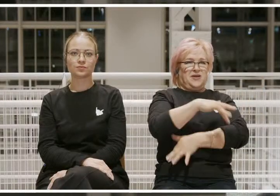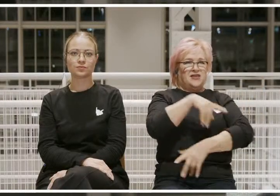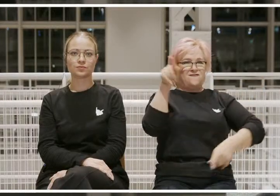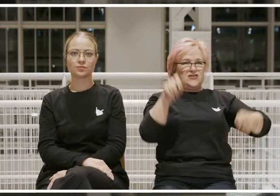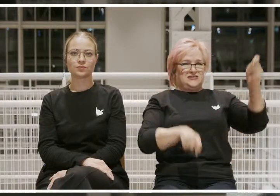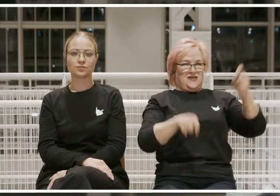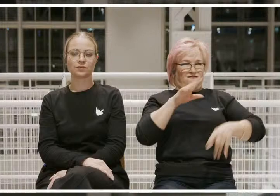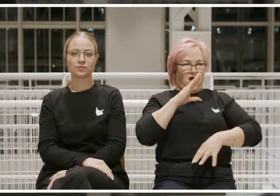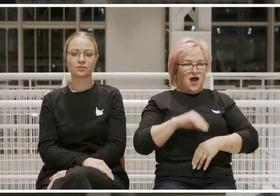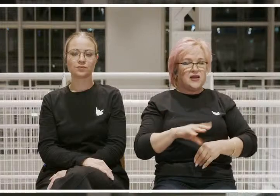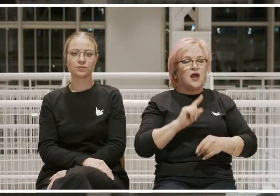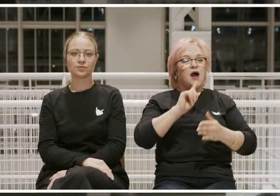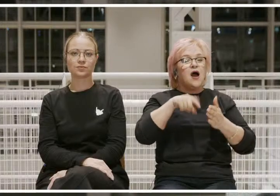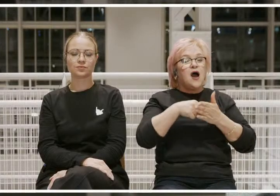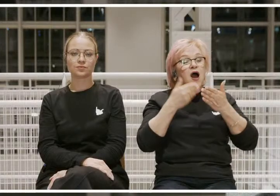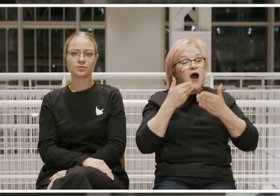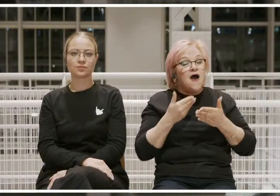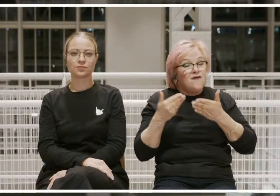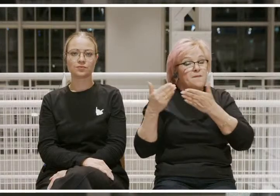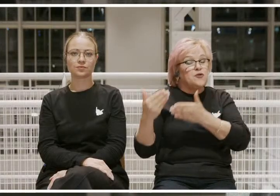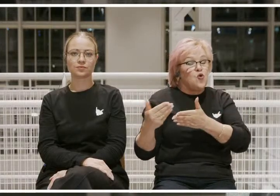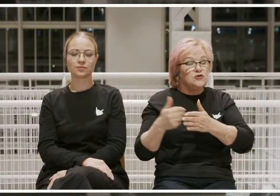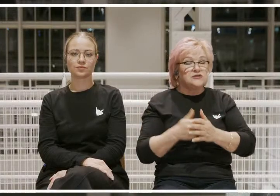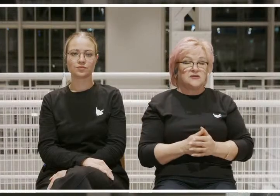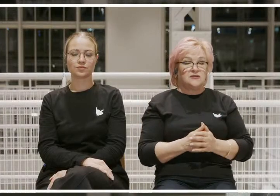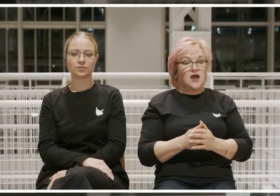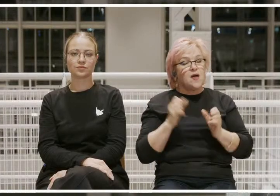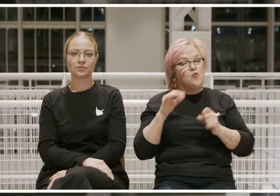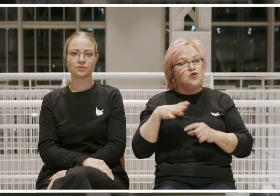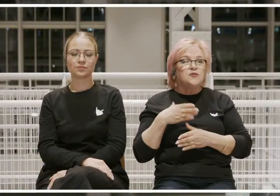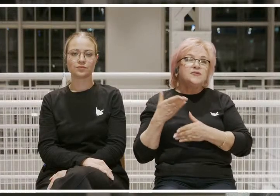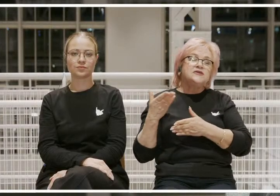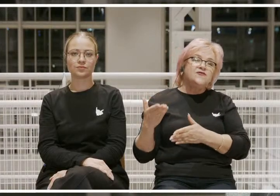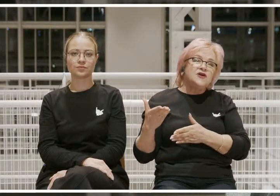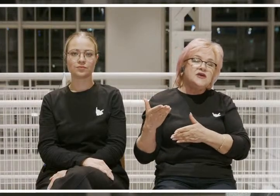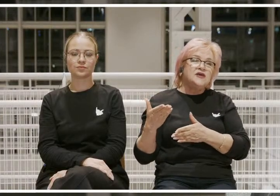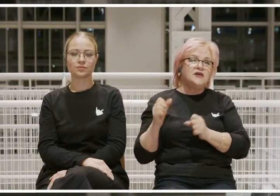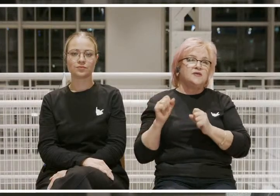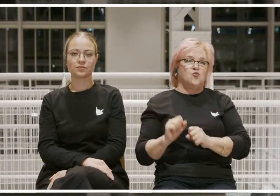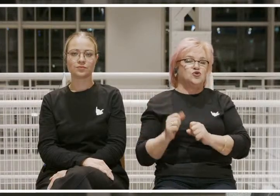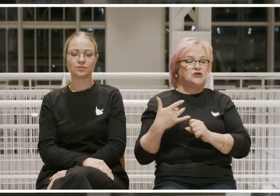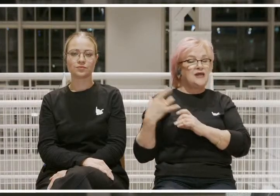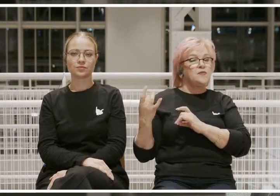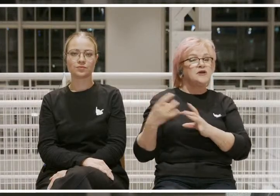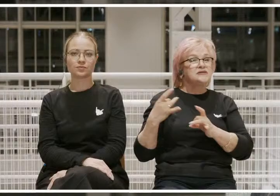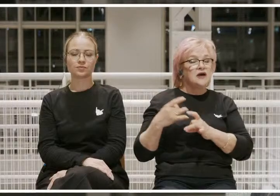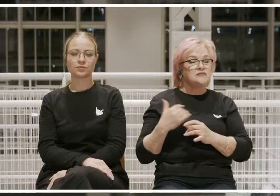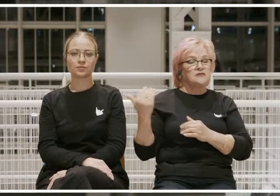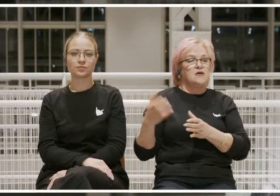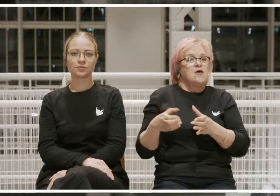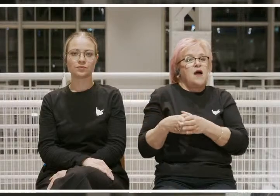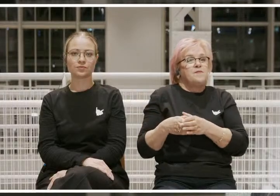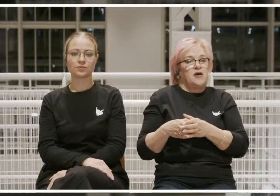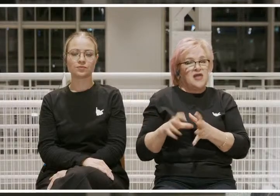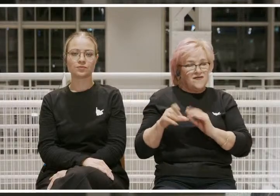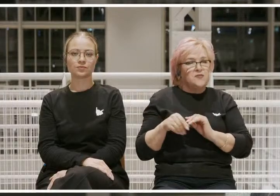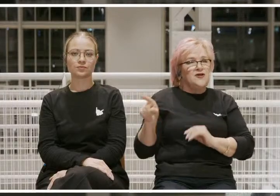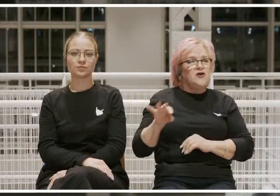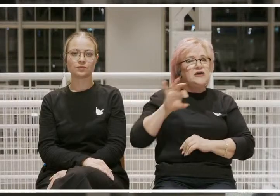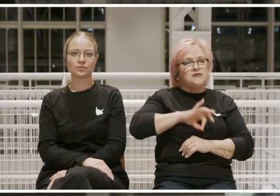maybe also you could speak on behalf of your team, is: do you even use the term mediation, and